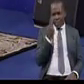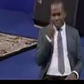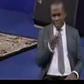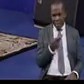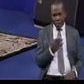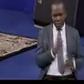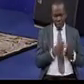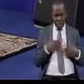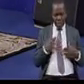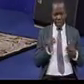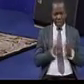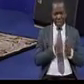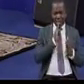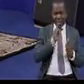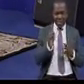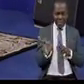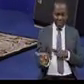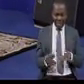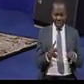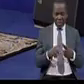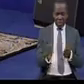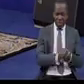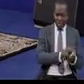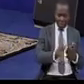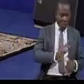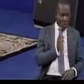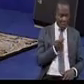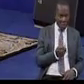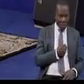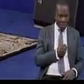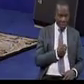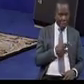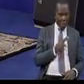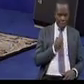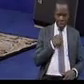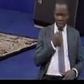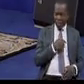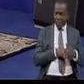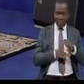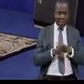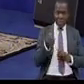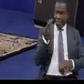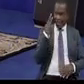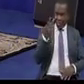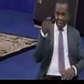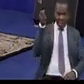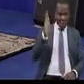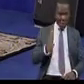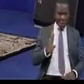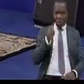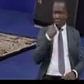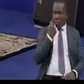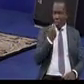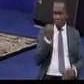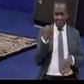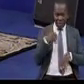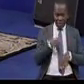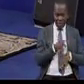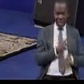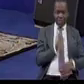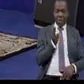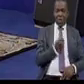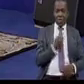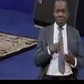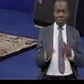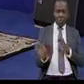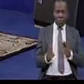down and shout us down. We didn't see God. We're looking at the bully and we're trembling and shaking.